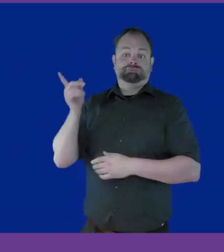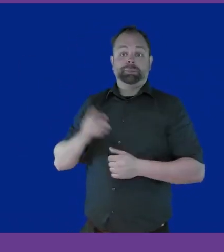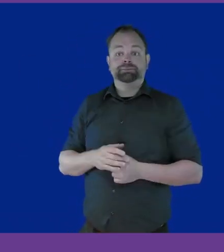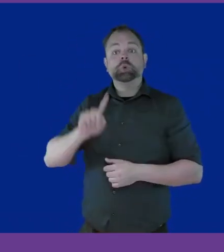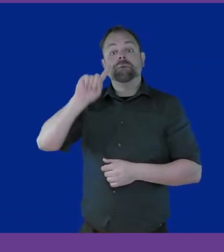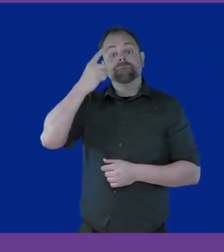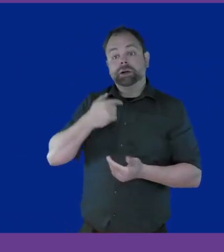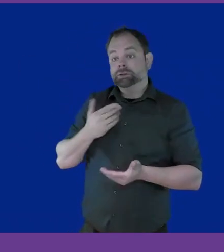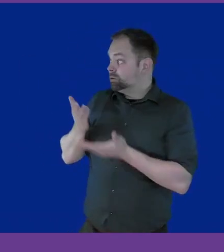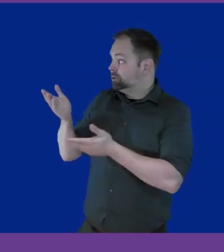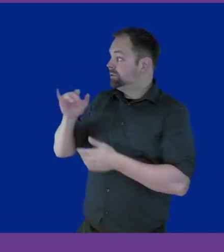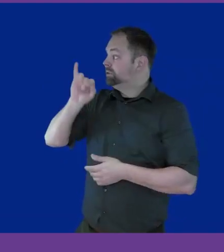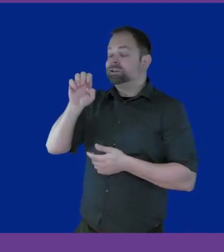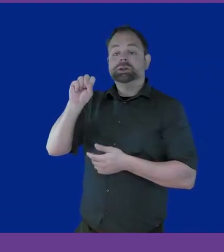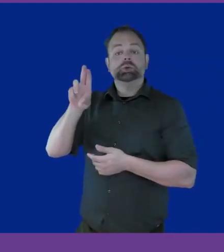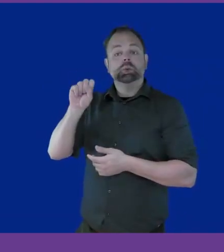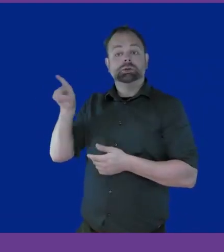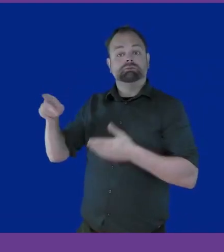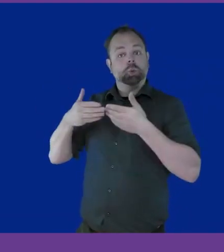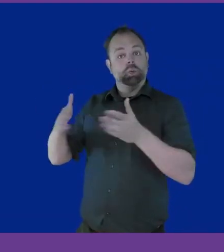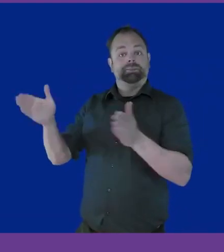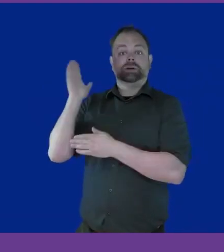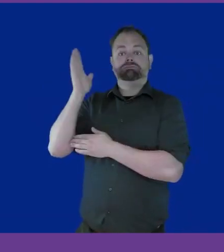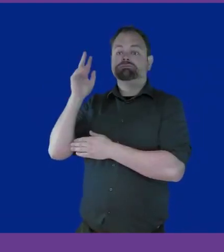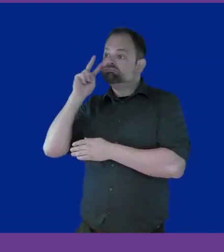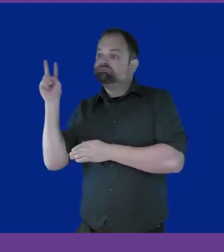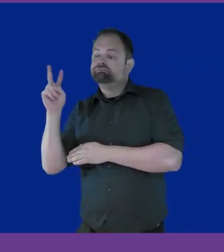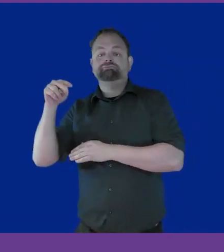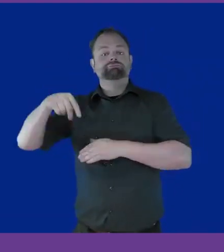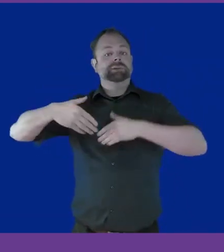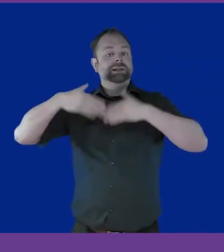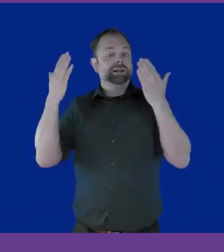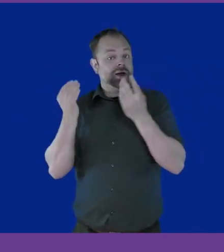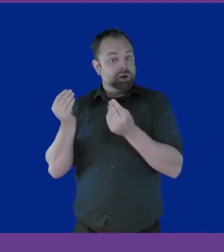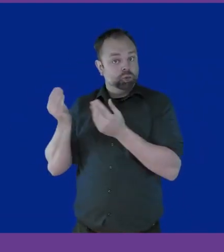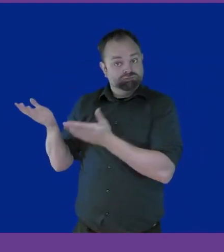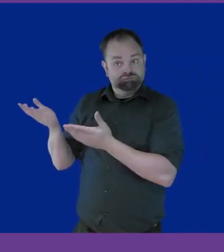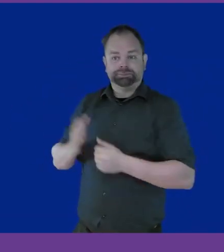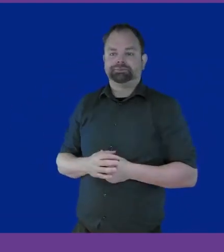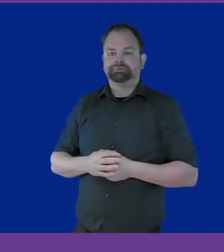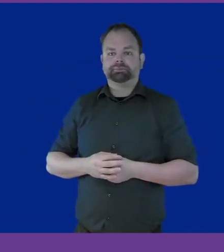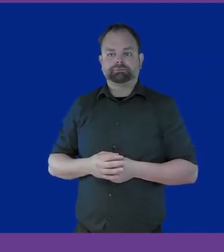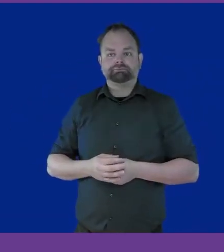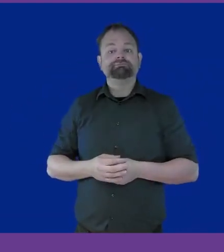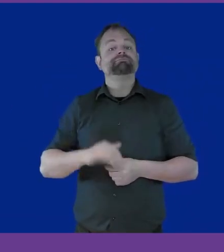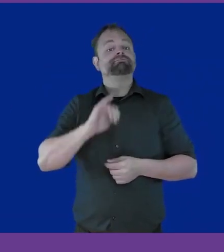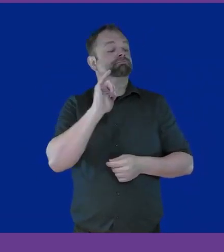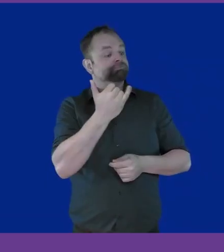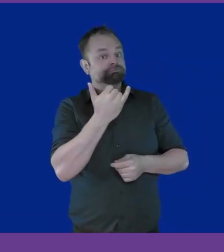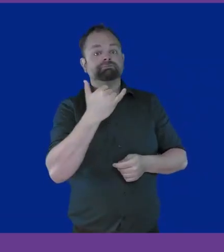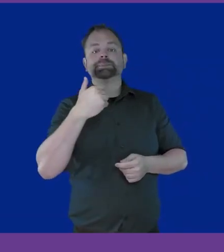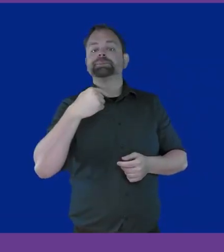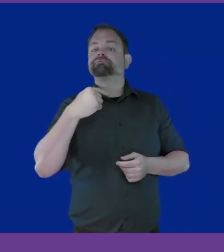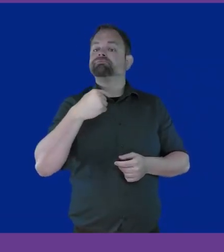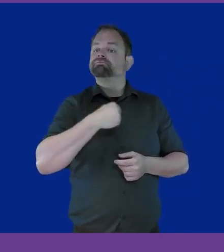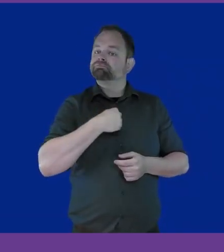the attendees in this event. We have around 1,000 registration, and this show